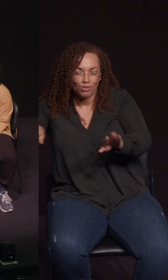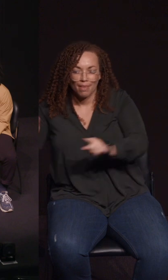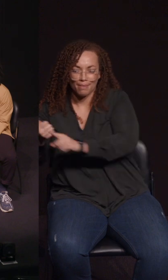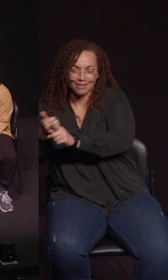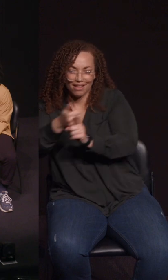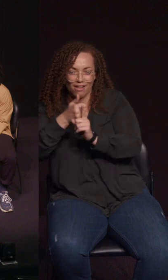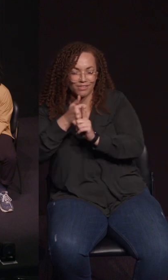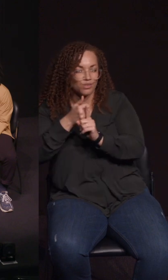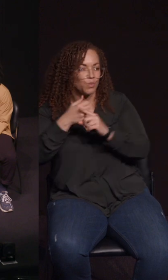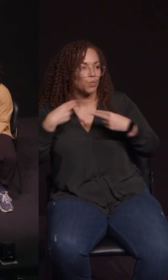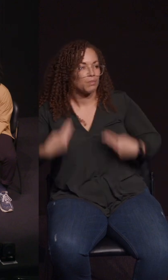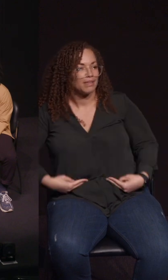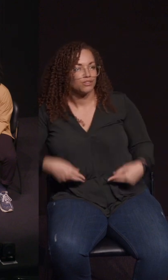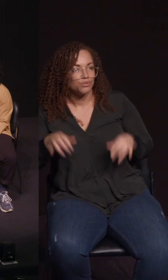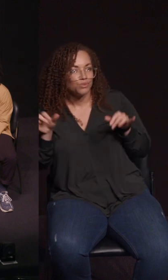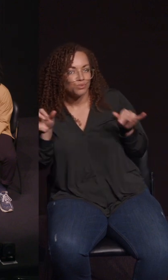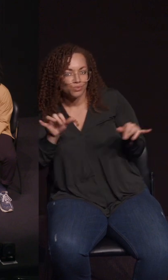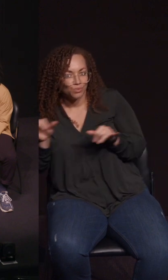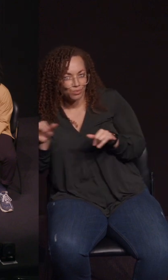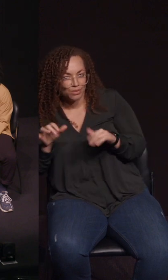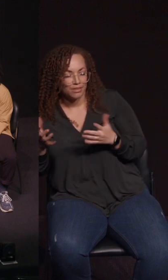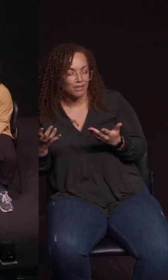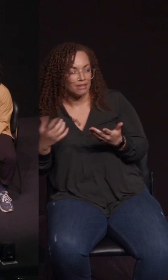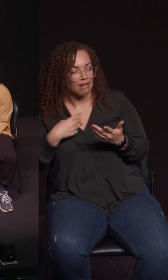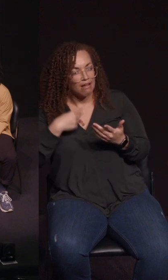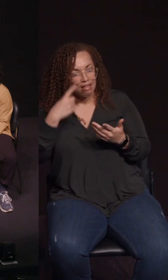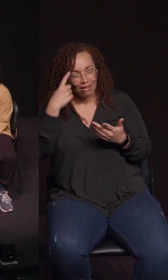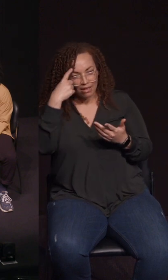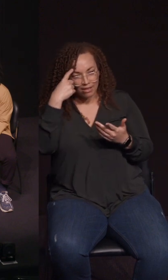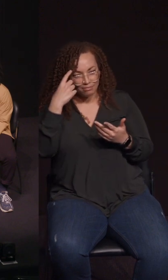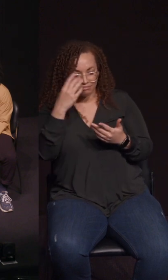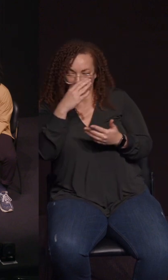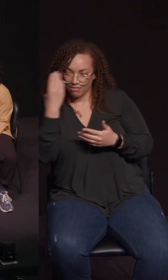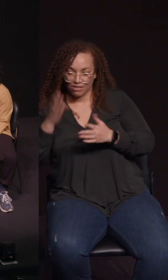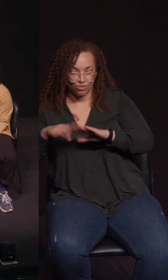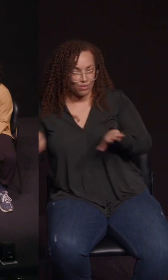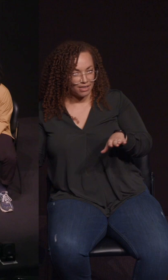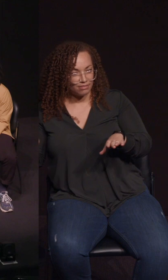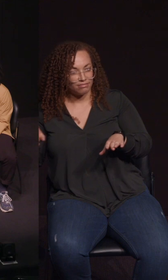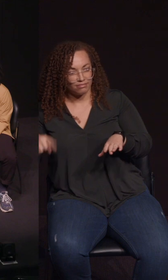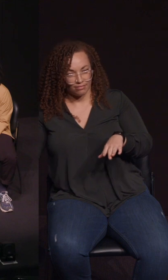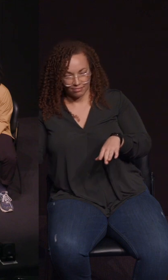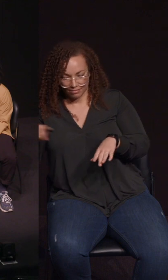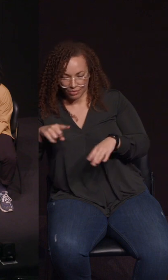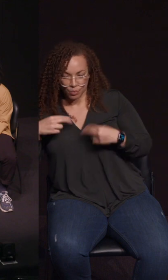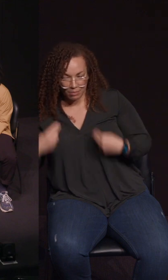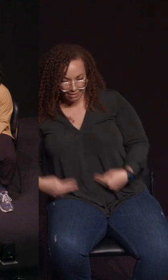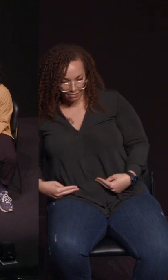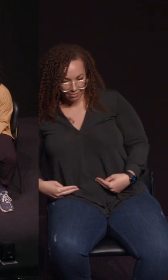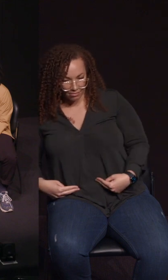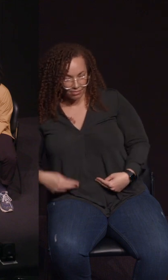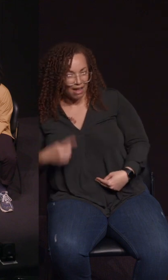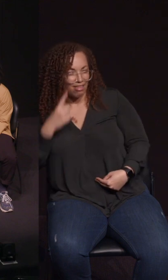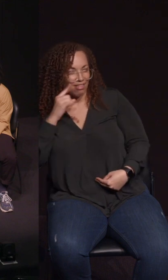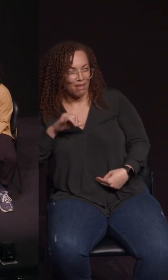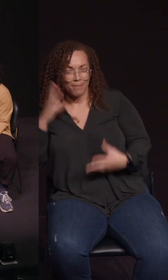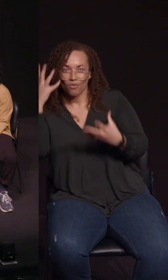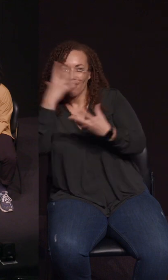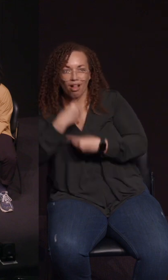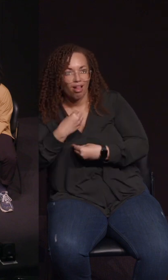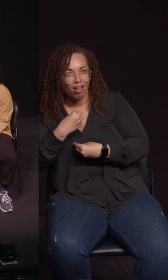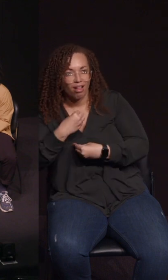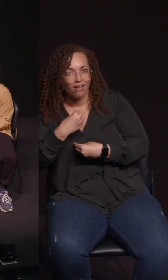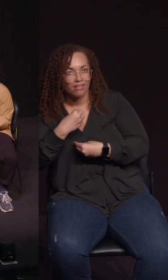wanted to just hold that because I think it was really beautiful and it's really needed. And outside of this space, this whole place is void in it. And we lose